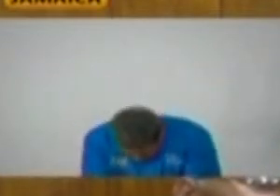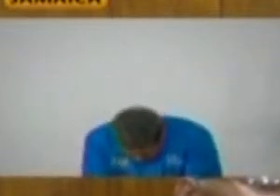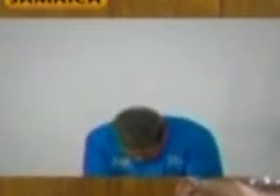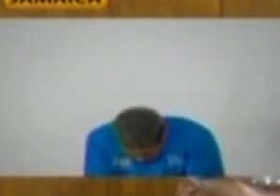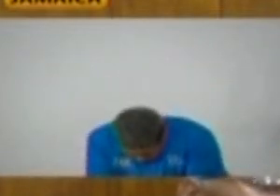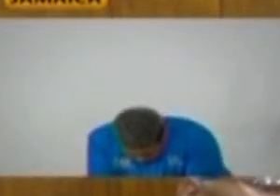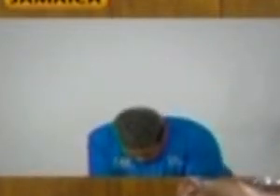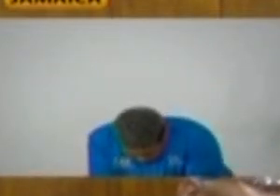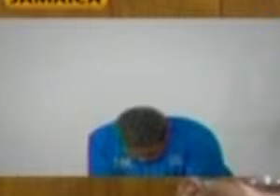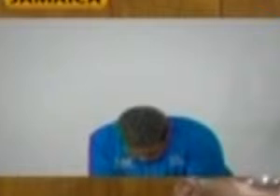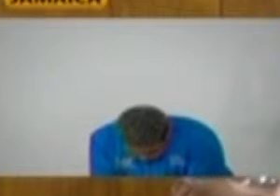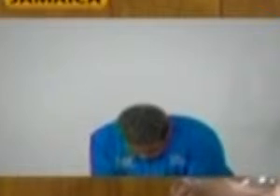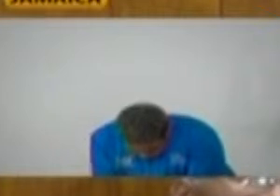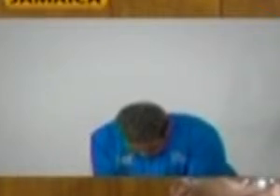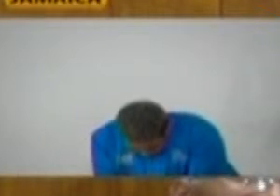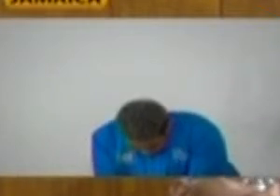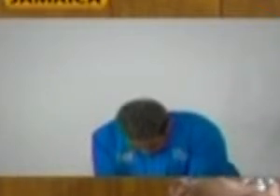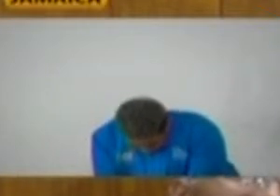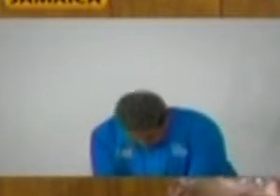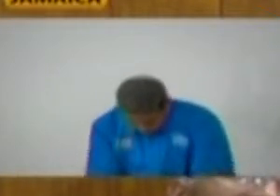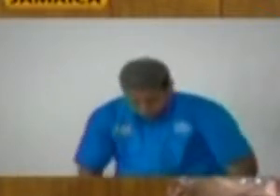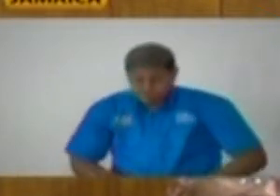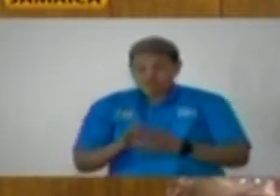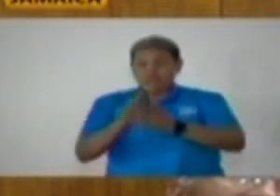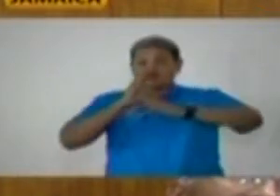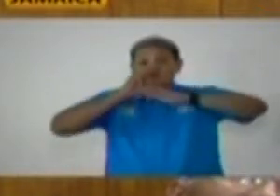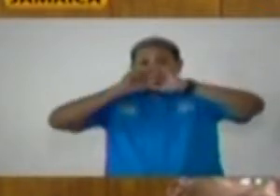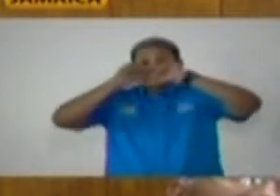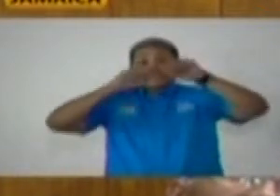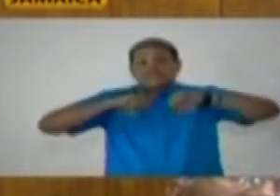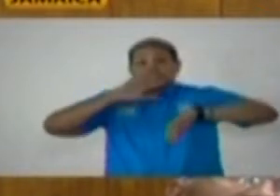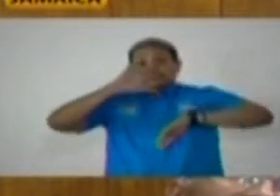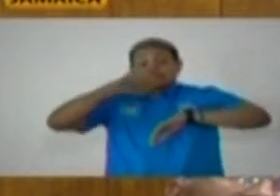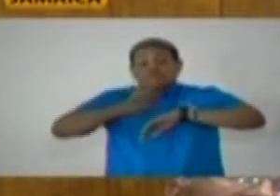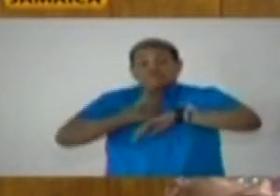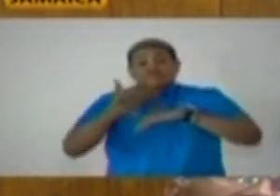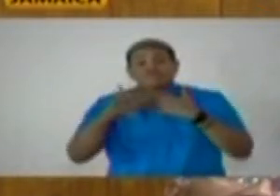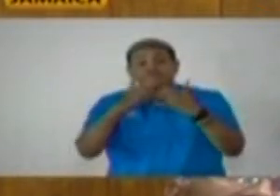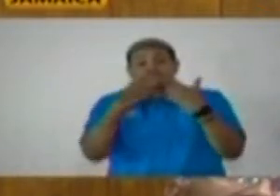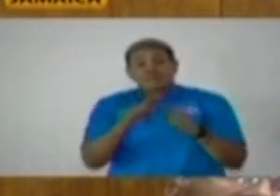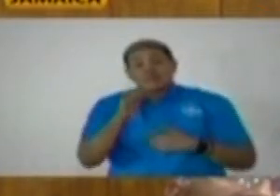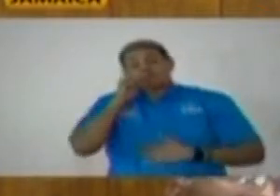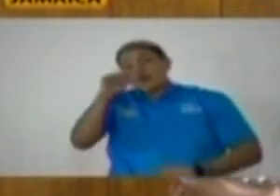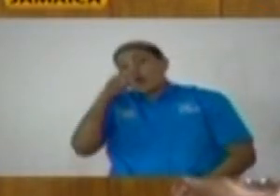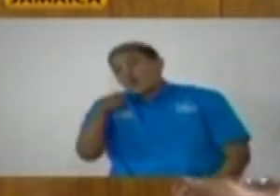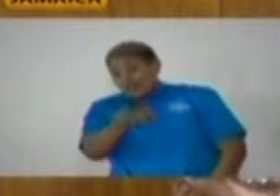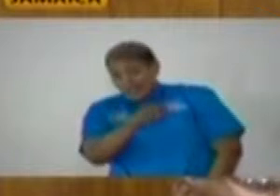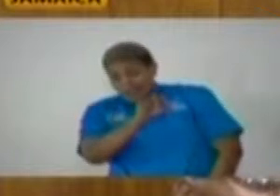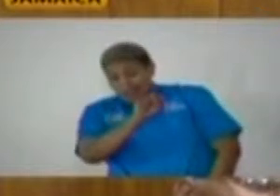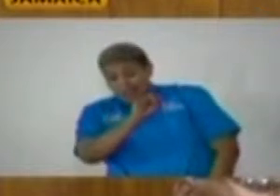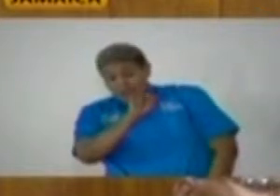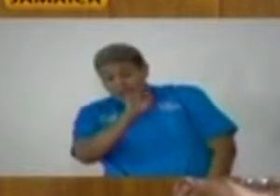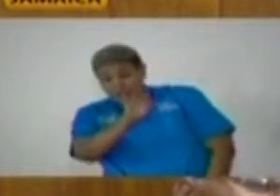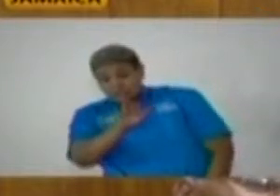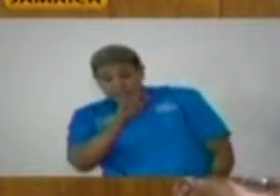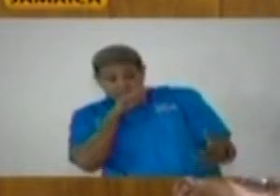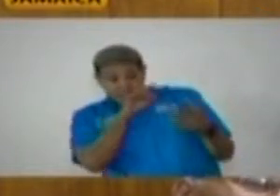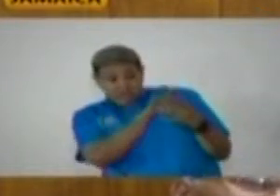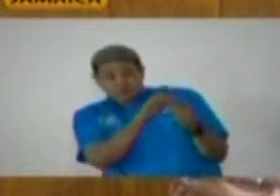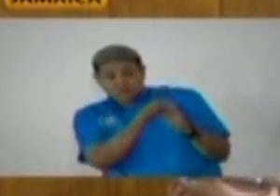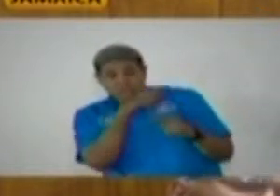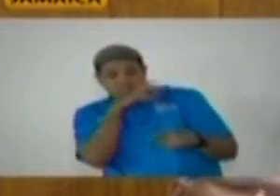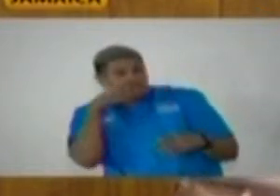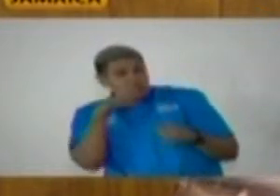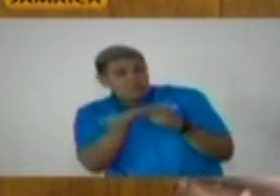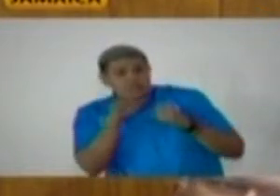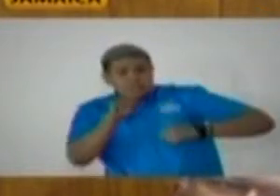In terms of irrigation, Madam Speaker, not only does the NIC network in farming areas